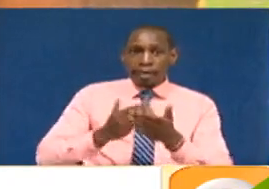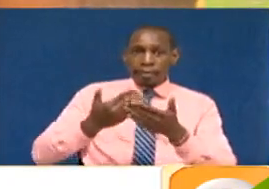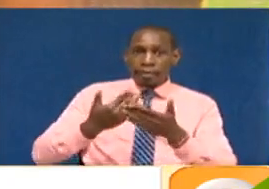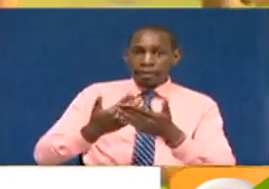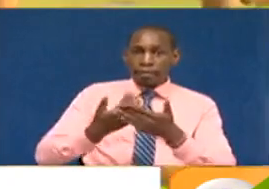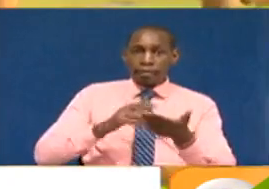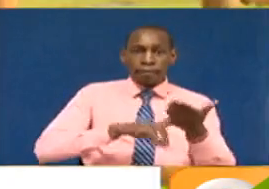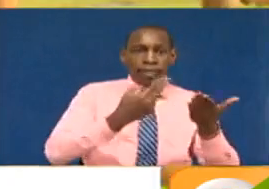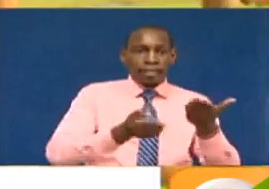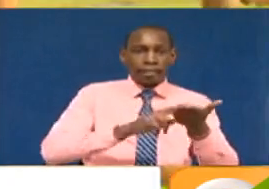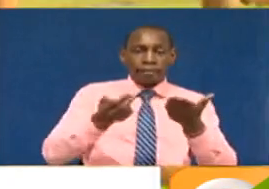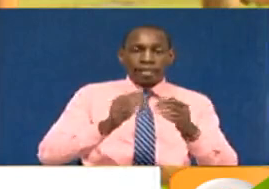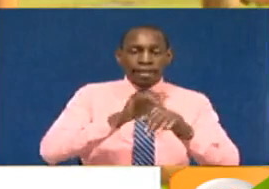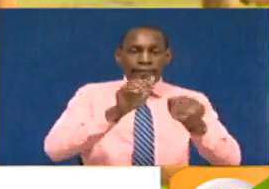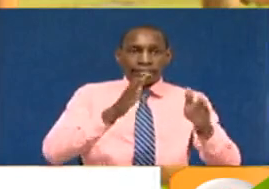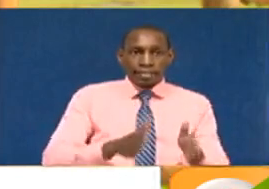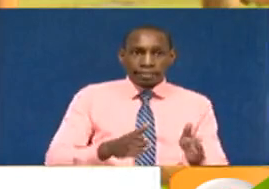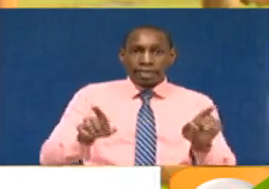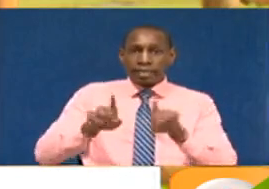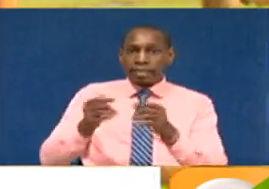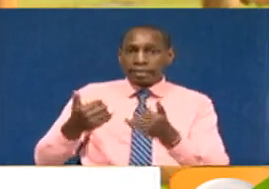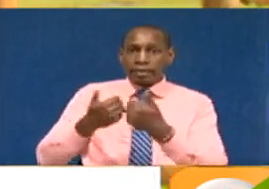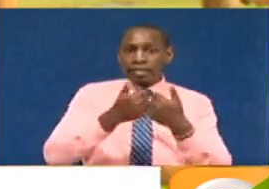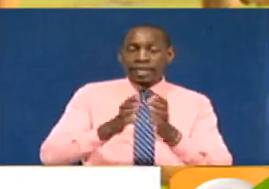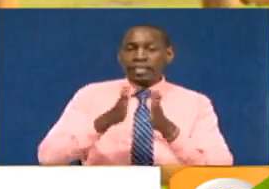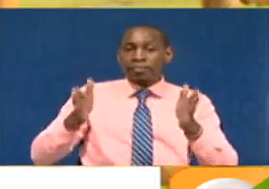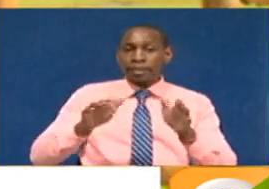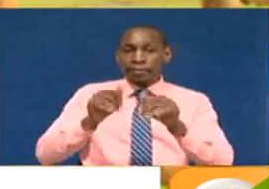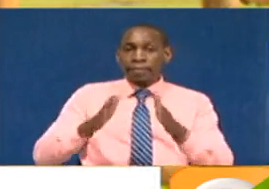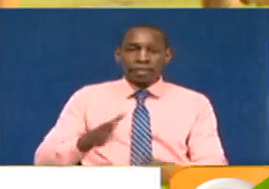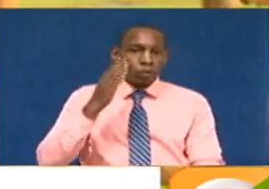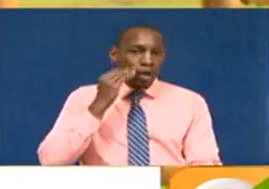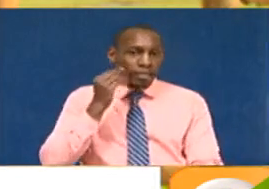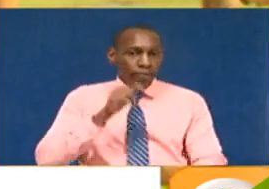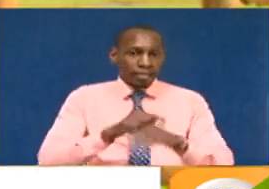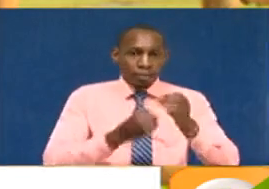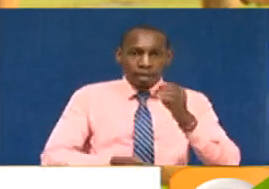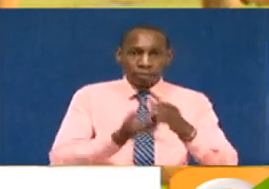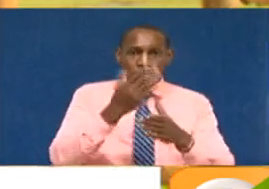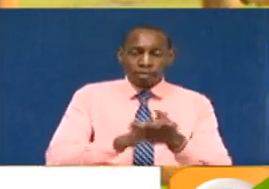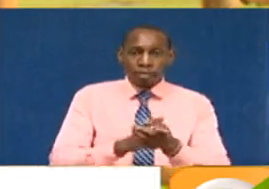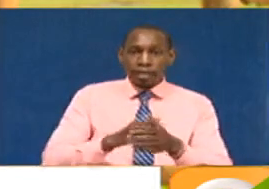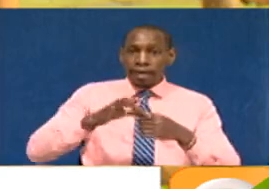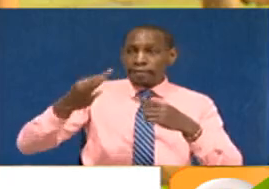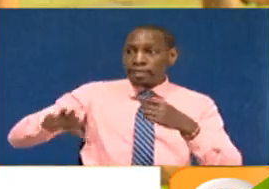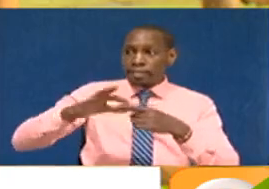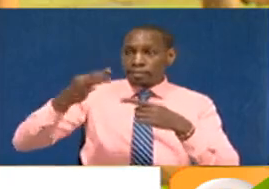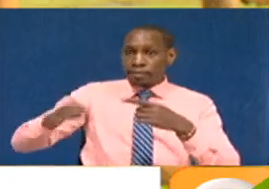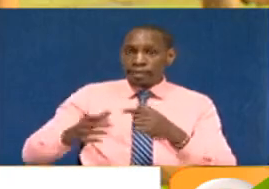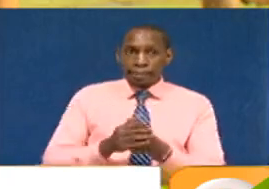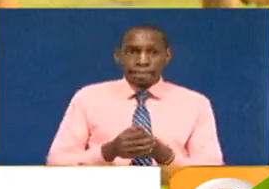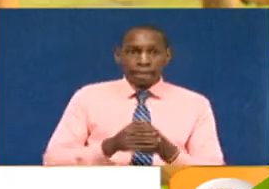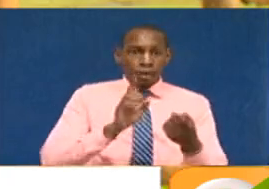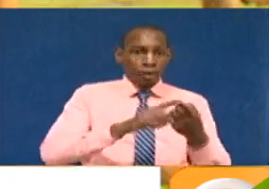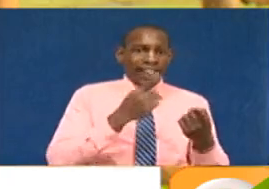that farmers were going through. This is one of the major challenges that farmers go through when producing the vegetables.